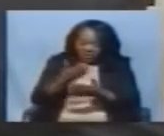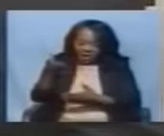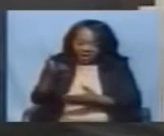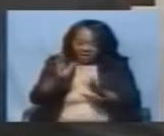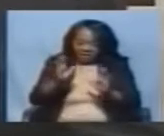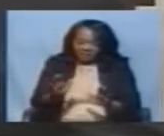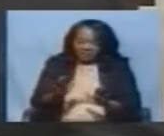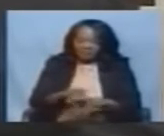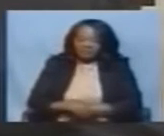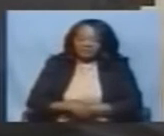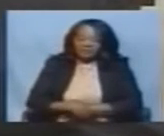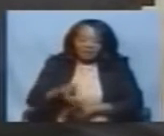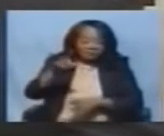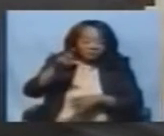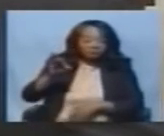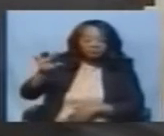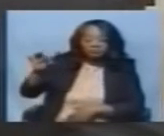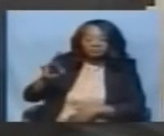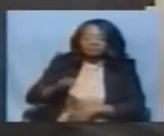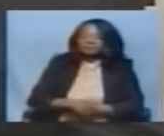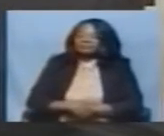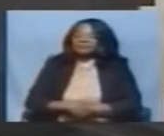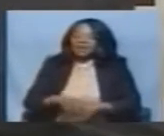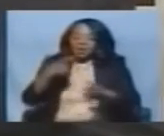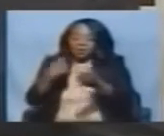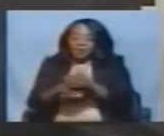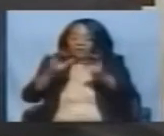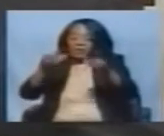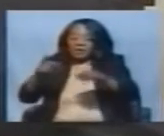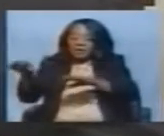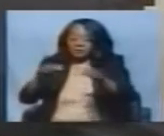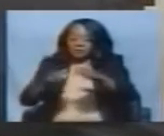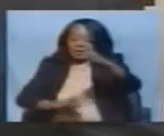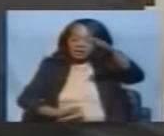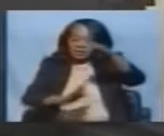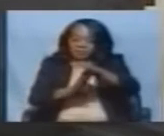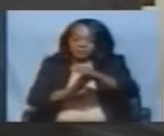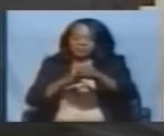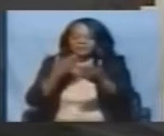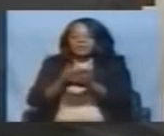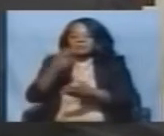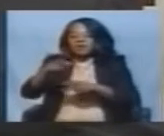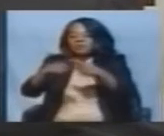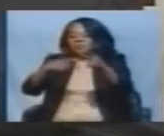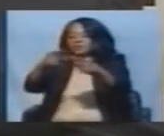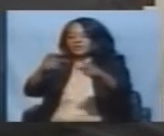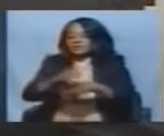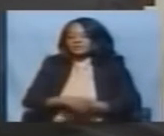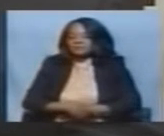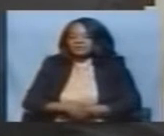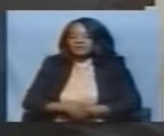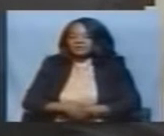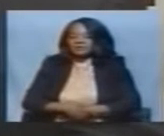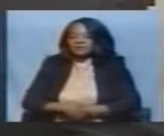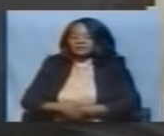well, which is corrupt. One of the things the buyer can do is it can limit, for instance, the procurement process and say this particular threshold allows us to